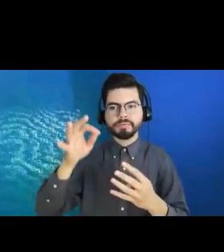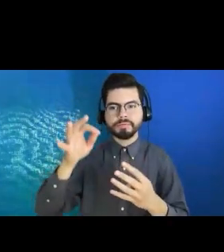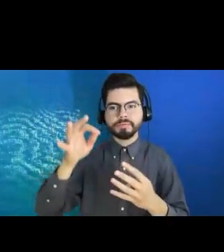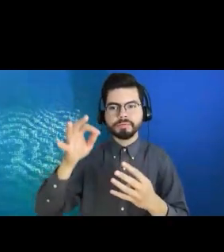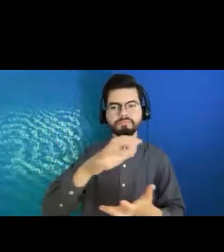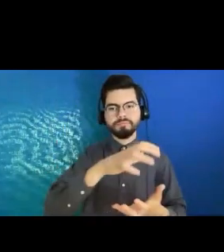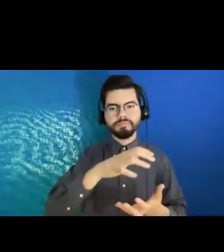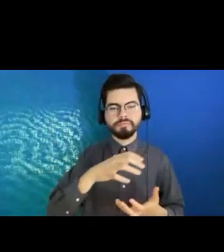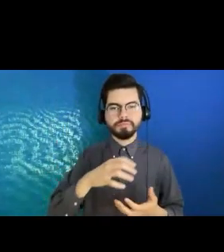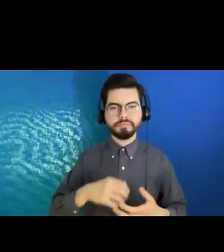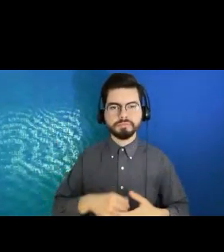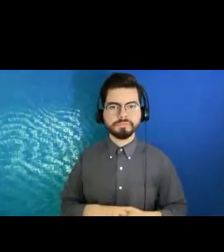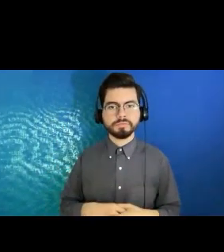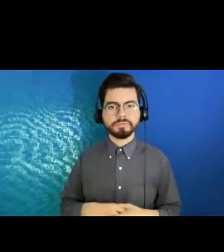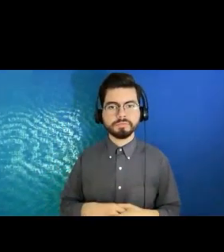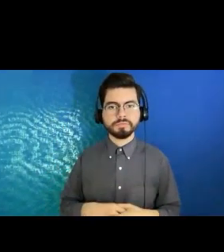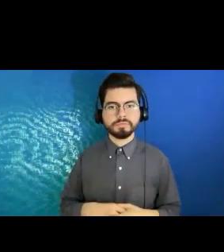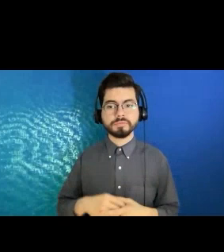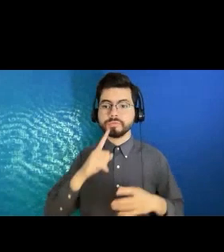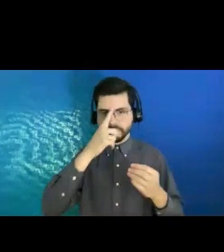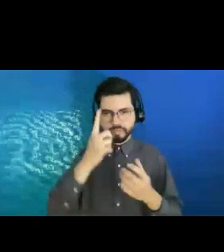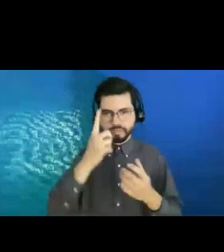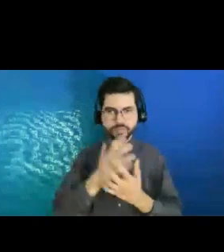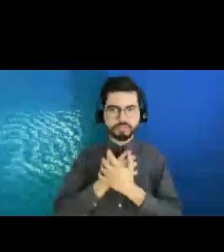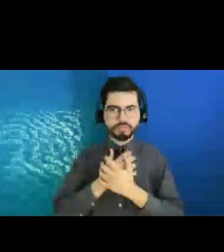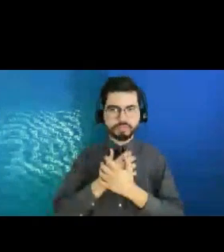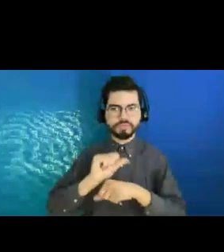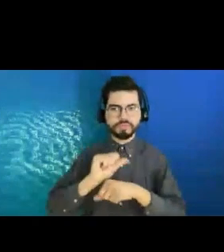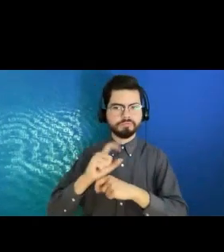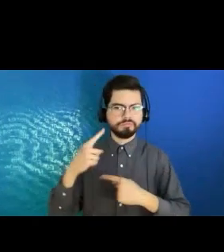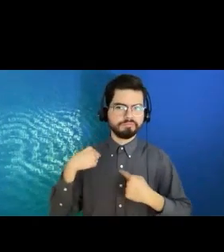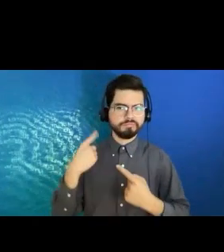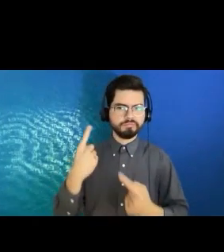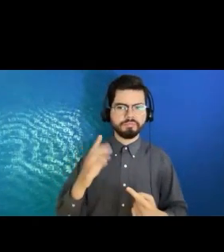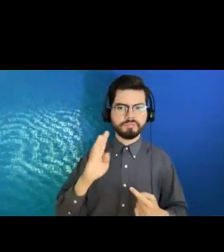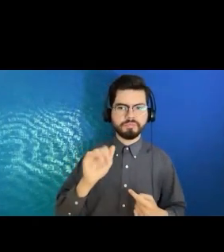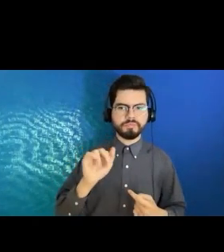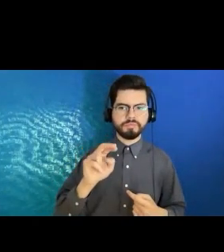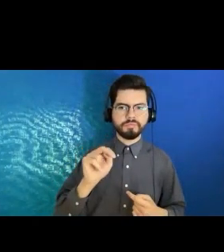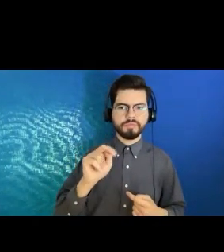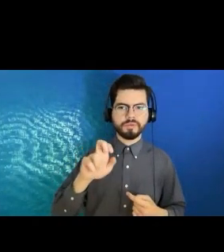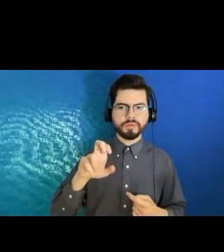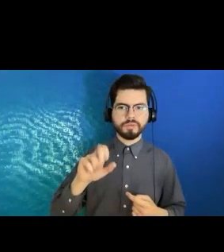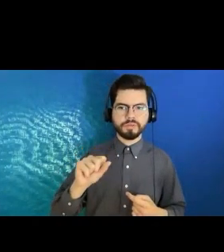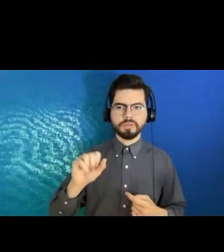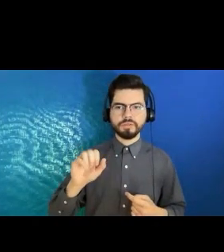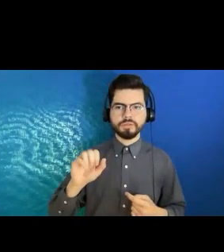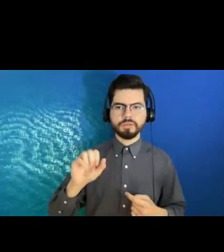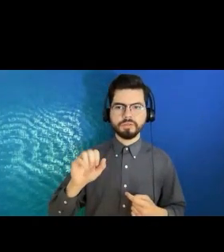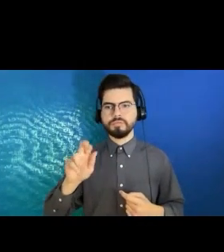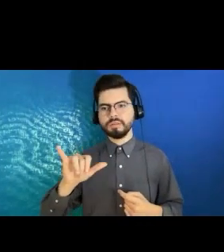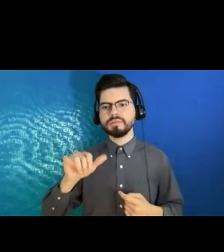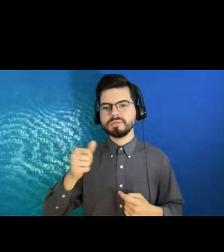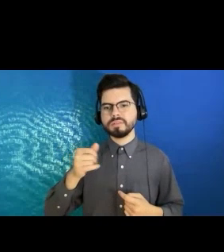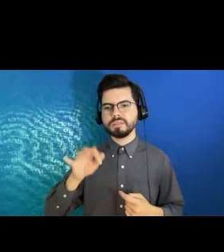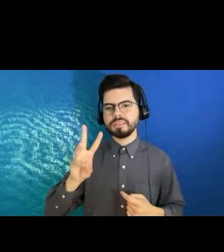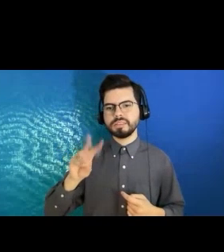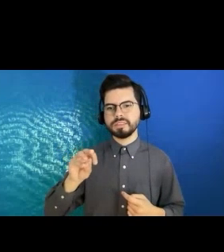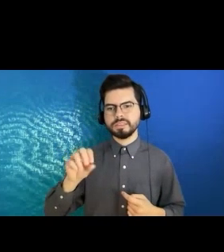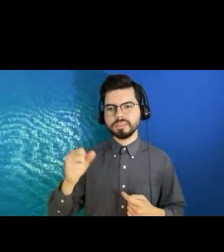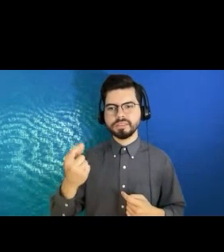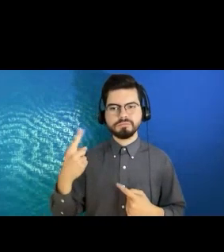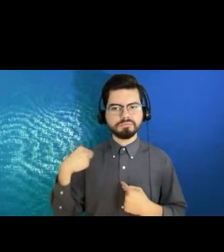we really hadn't done any black bear work since Barnes and Bray, 2 park biologists in the 1960s. So what we found was